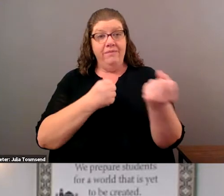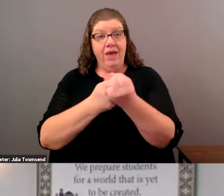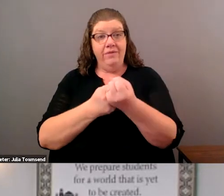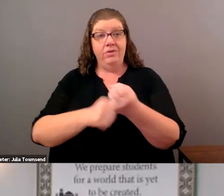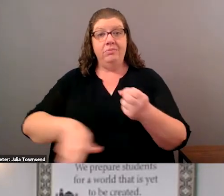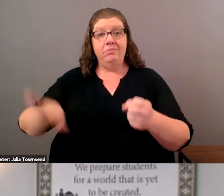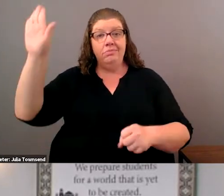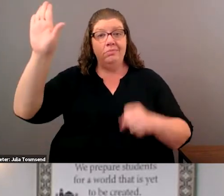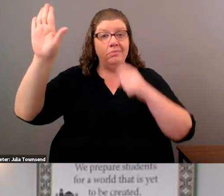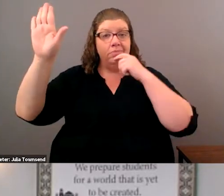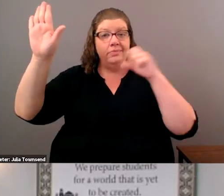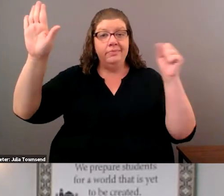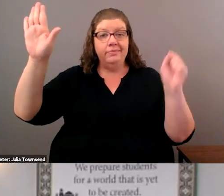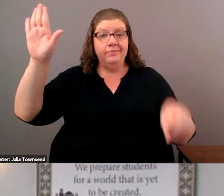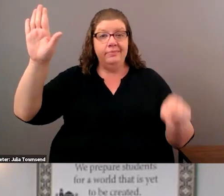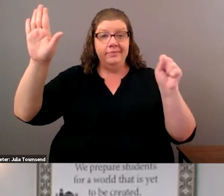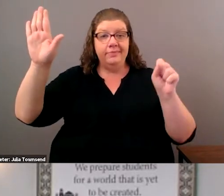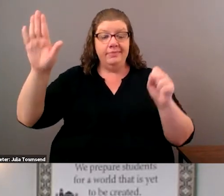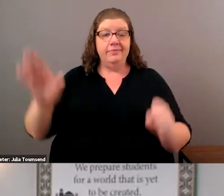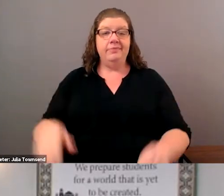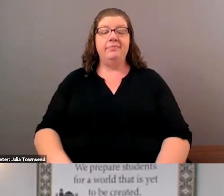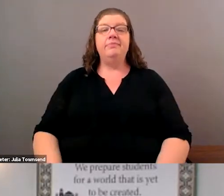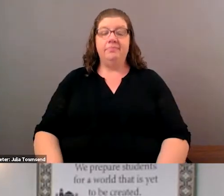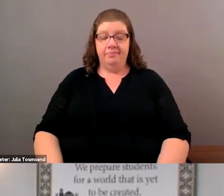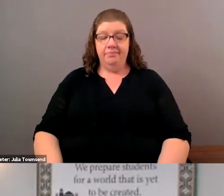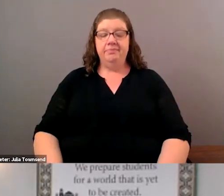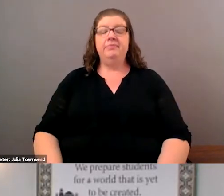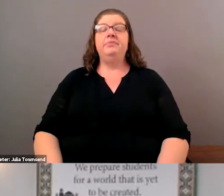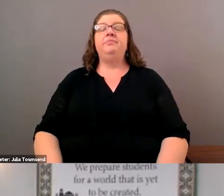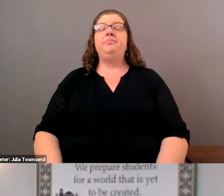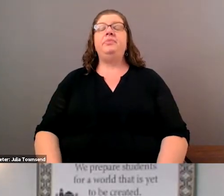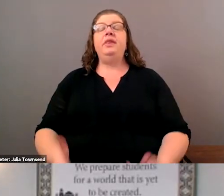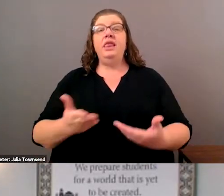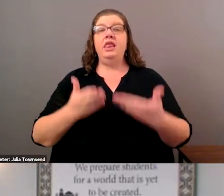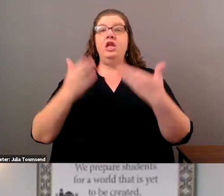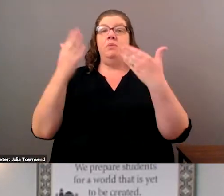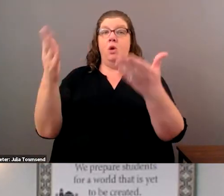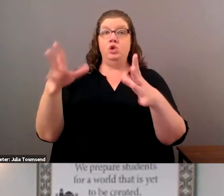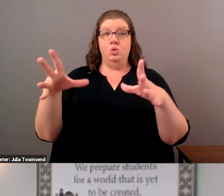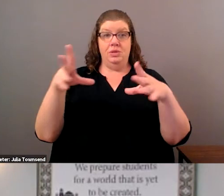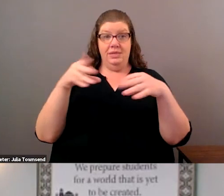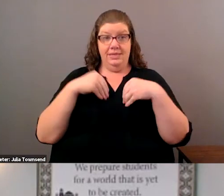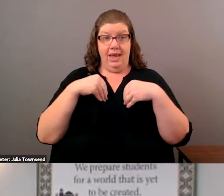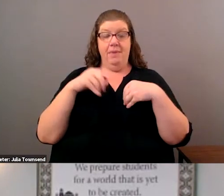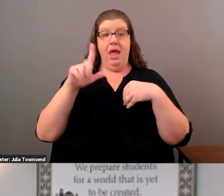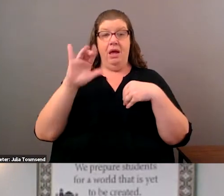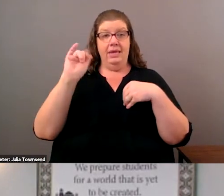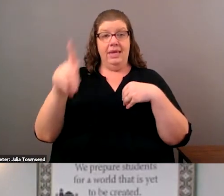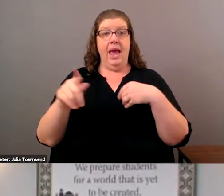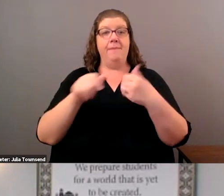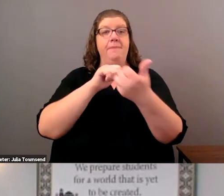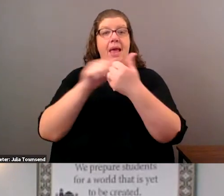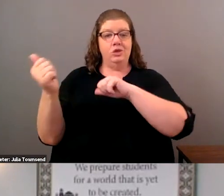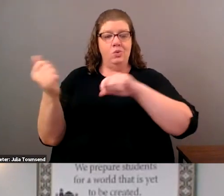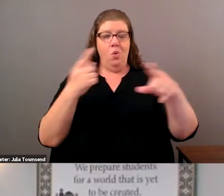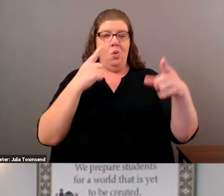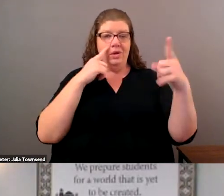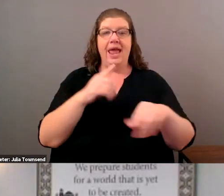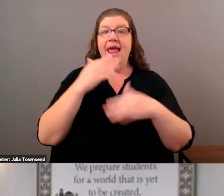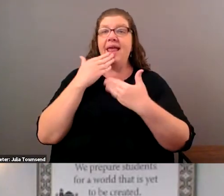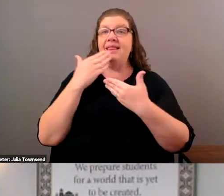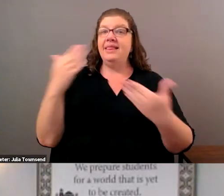by raising your hand and saying aye. Aye. Aye. The motion to accept the LCAP passes unanimously, and thank